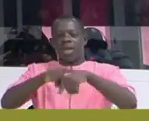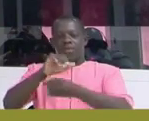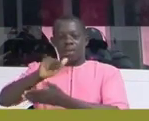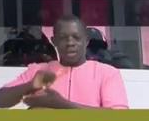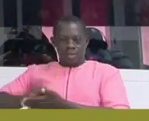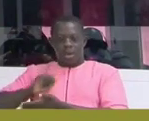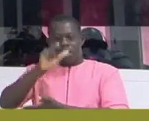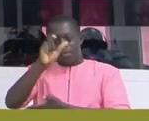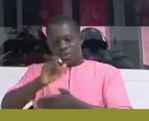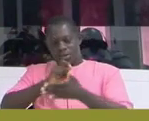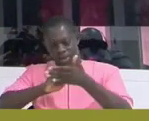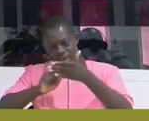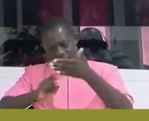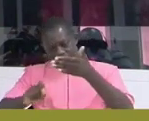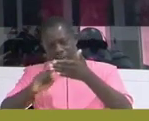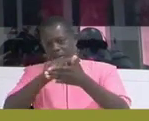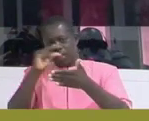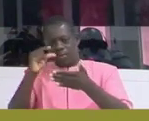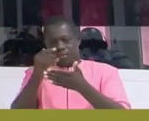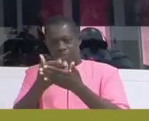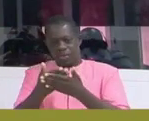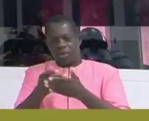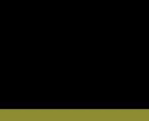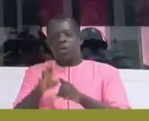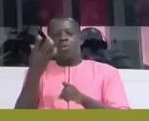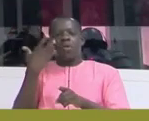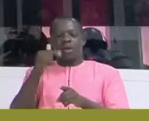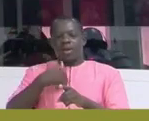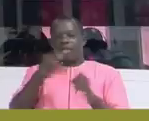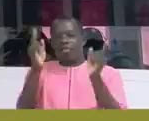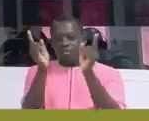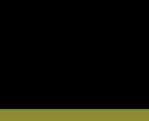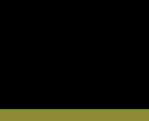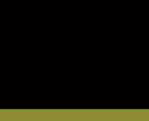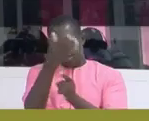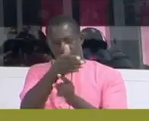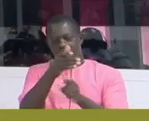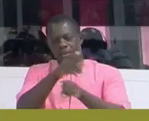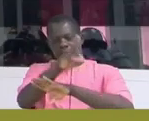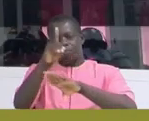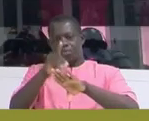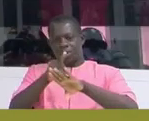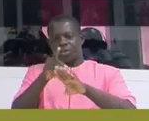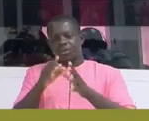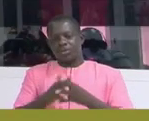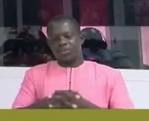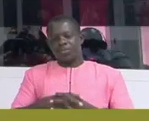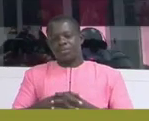query. The timekeeper wrote their names. when I found